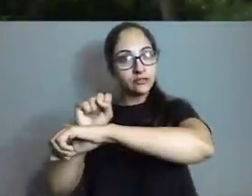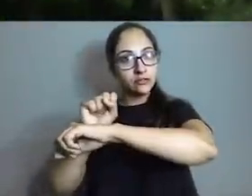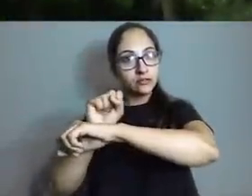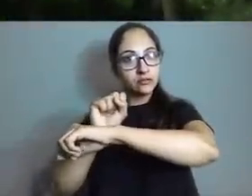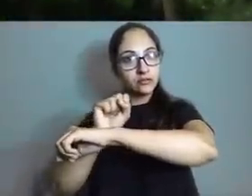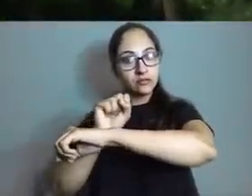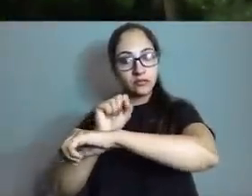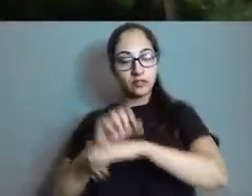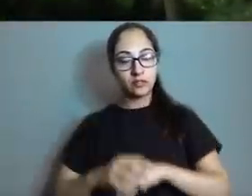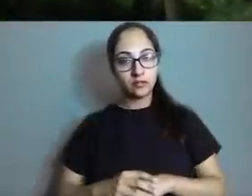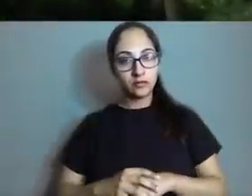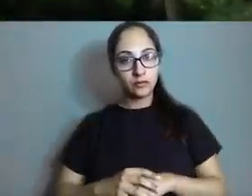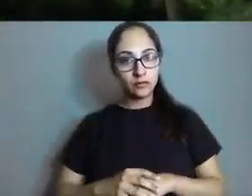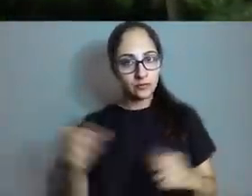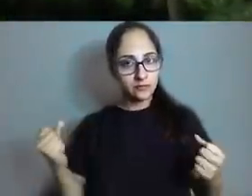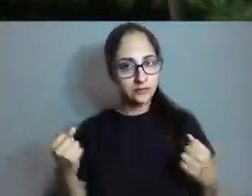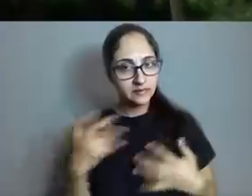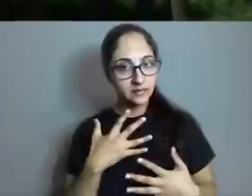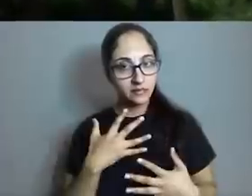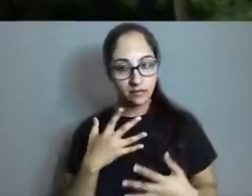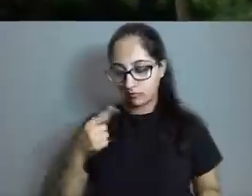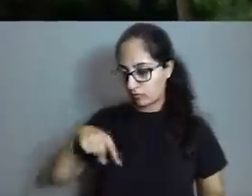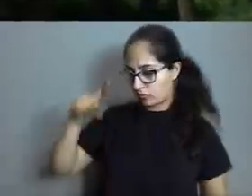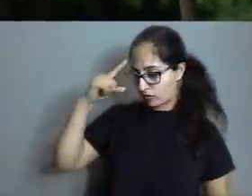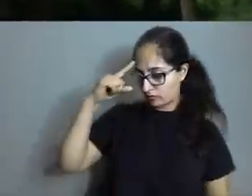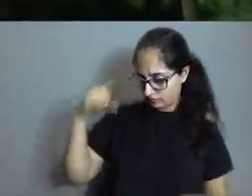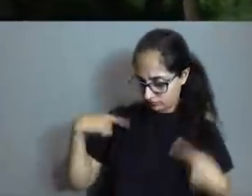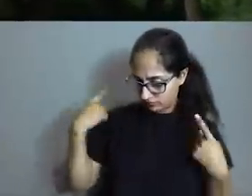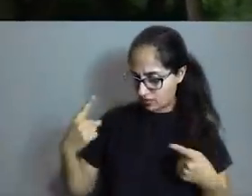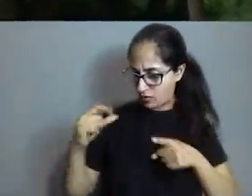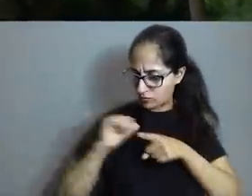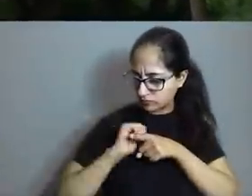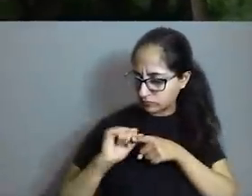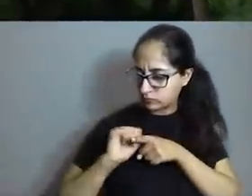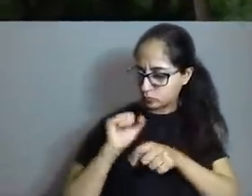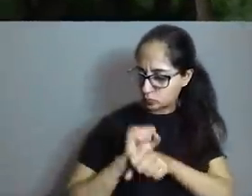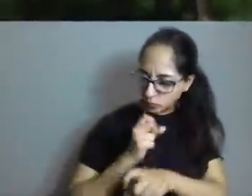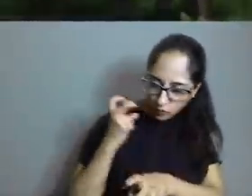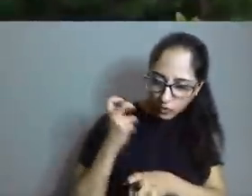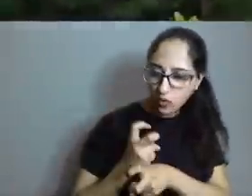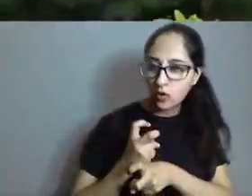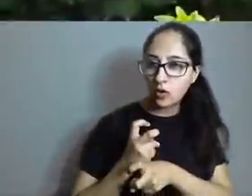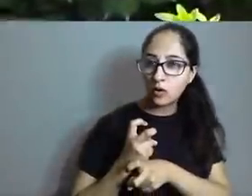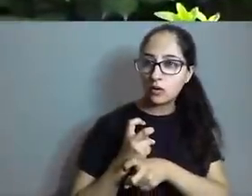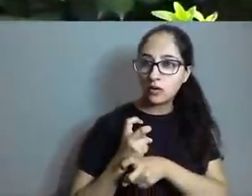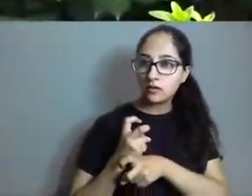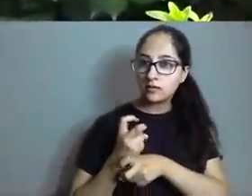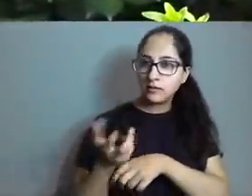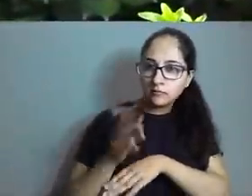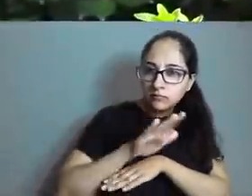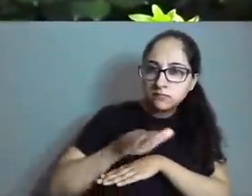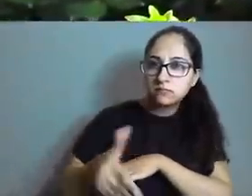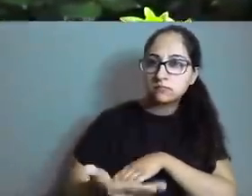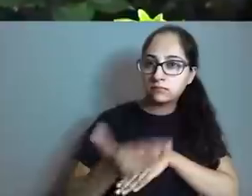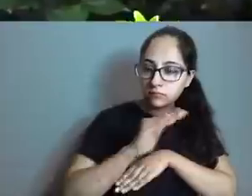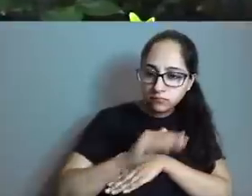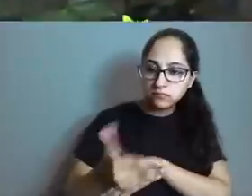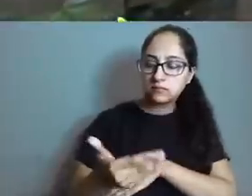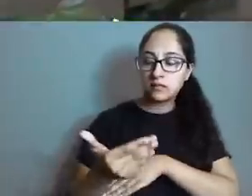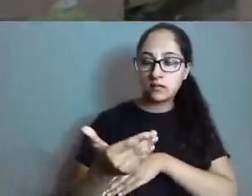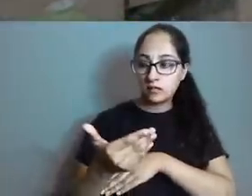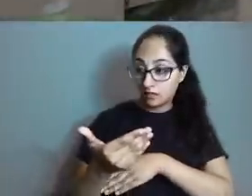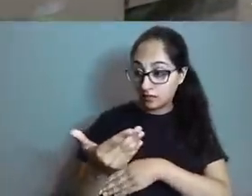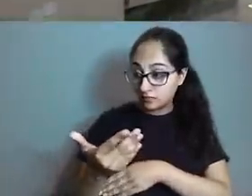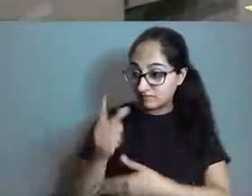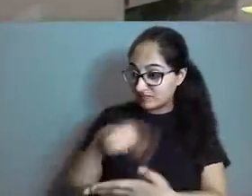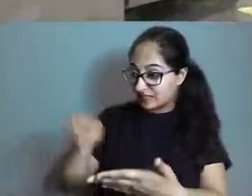singing on an outdoor stage and and so there was a real concern that um that we we might not be